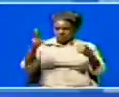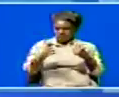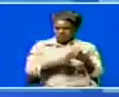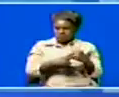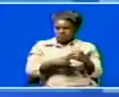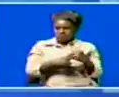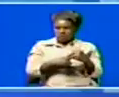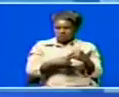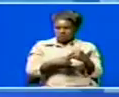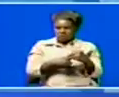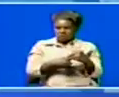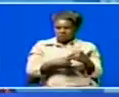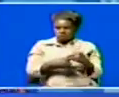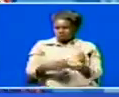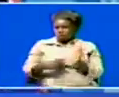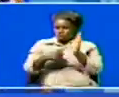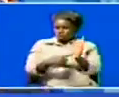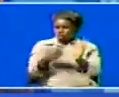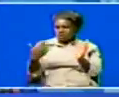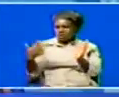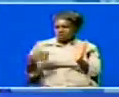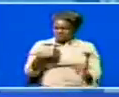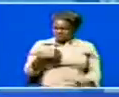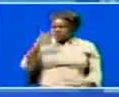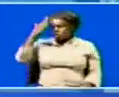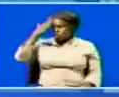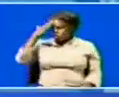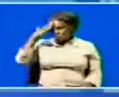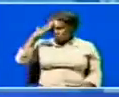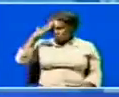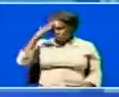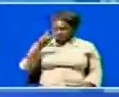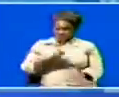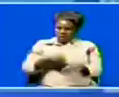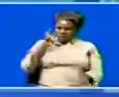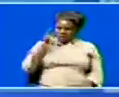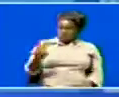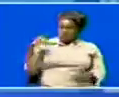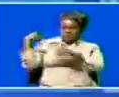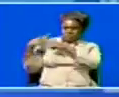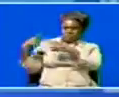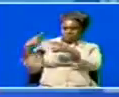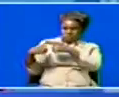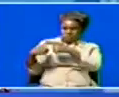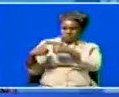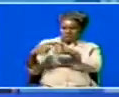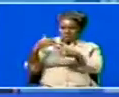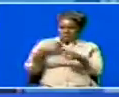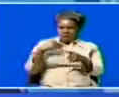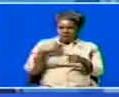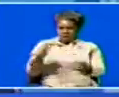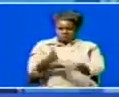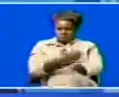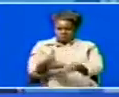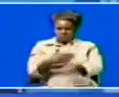to articulate the things that all of us feel and know by observation, by experience, and put it in a track, but